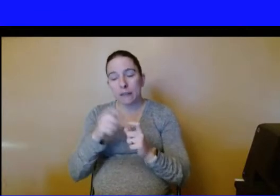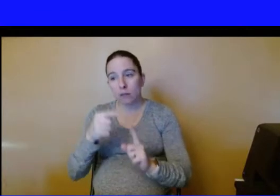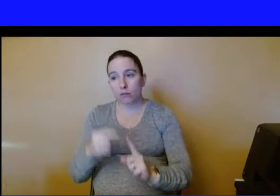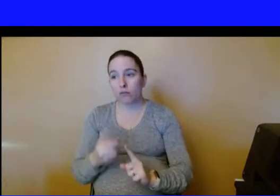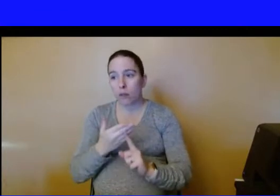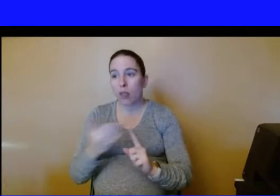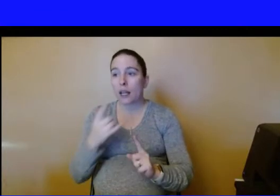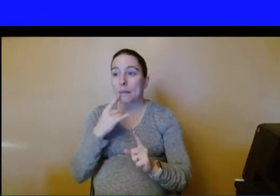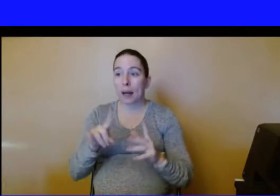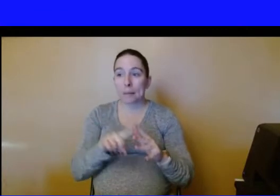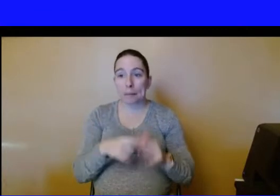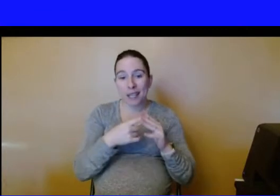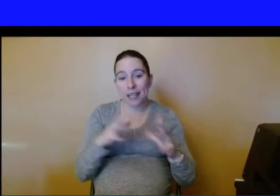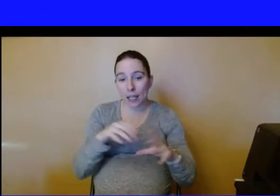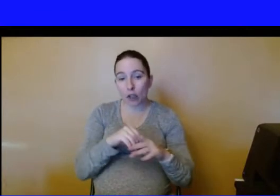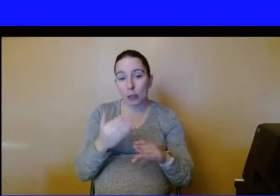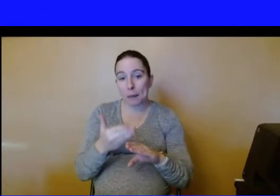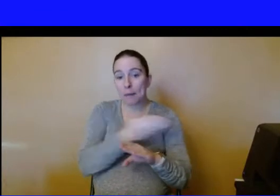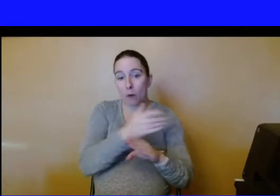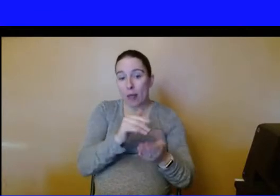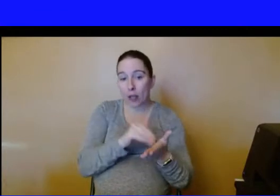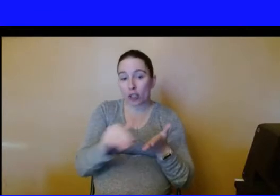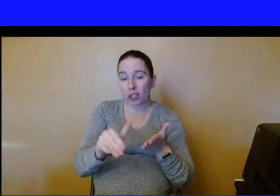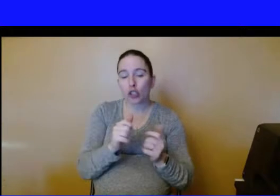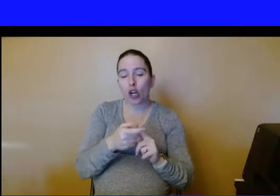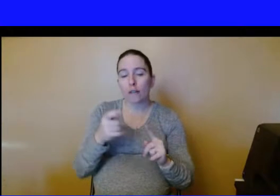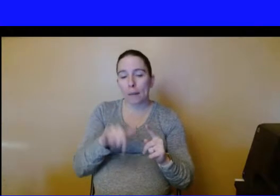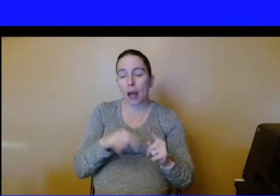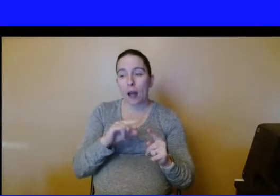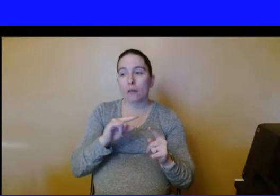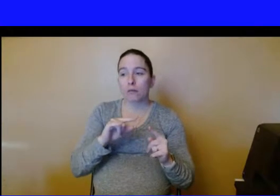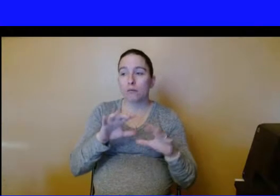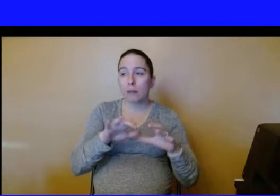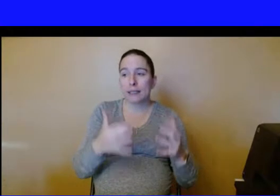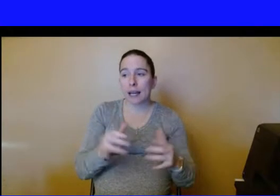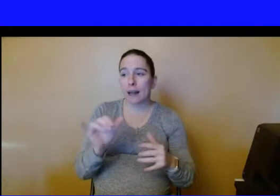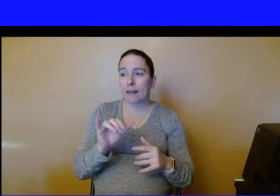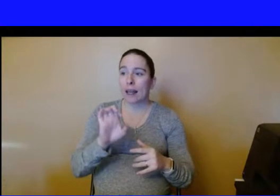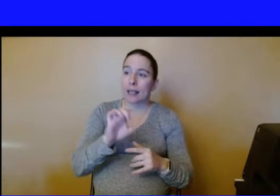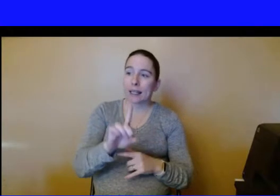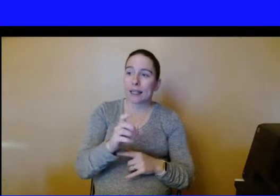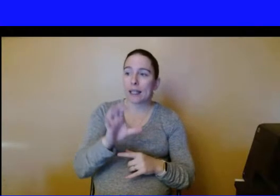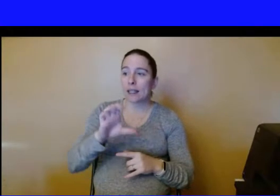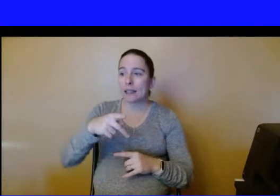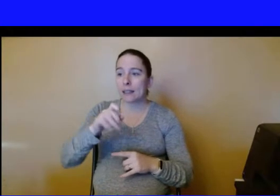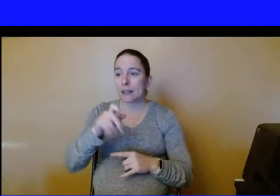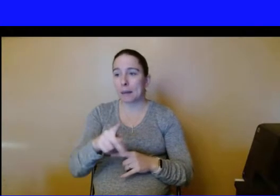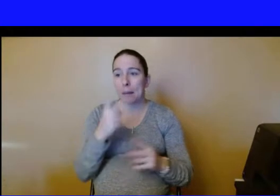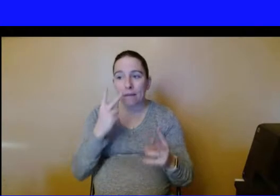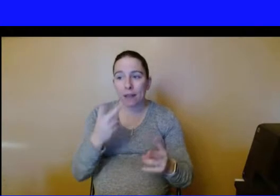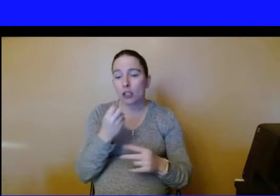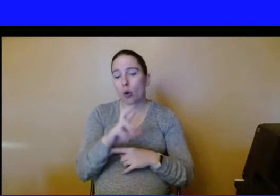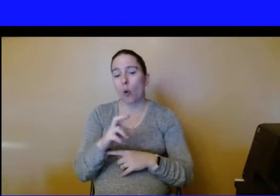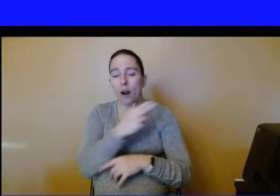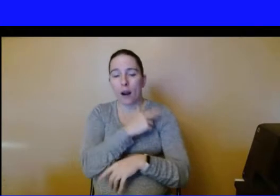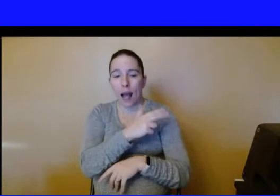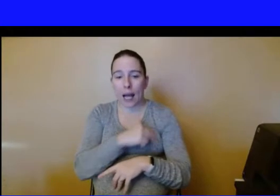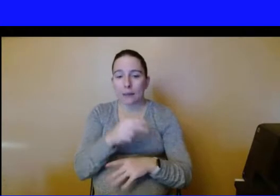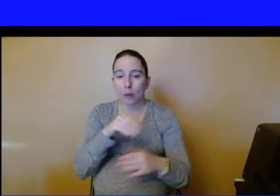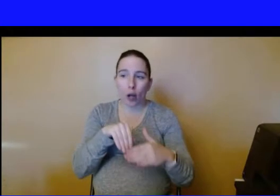them on the day of discharge and to their subsequent mental health, substance use disorder, and primary care clinic